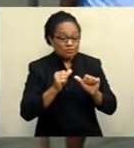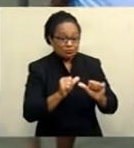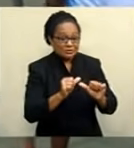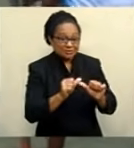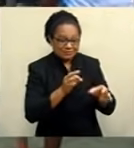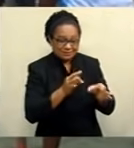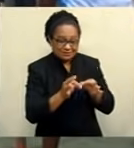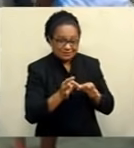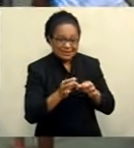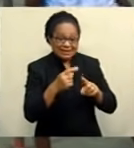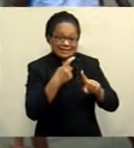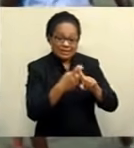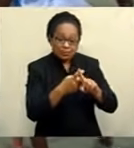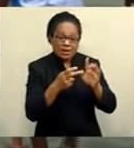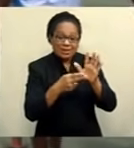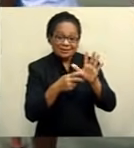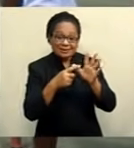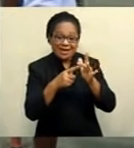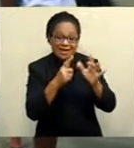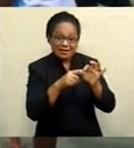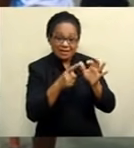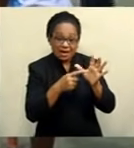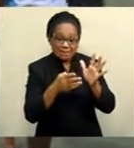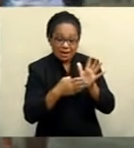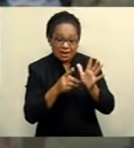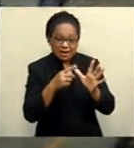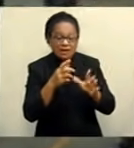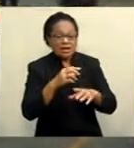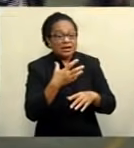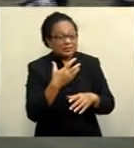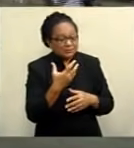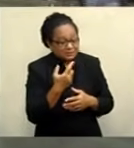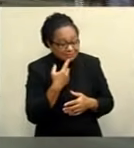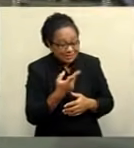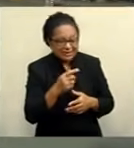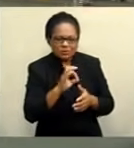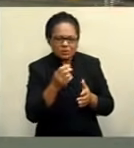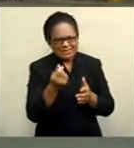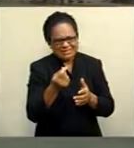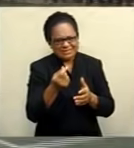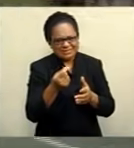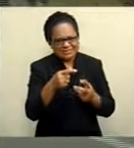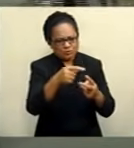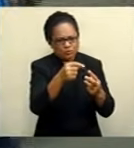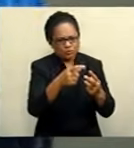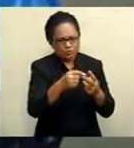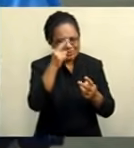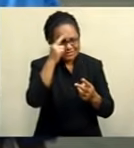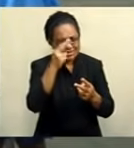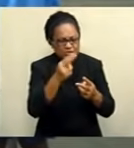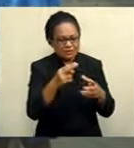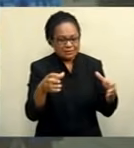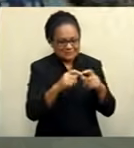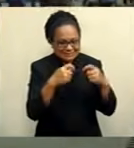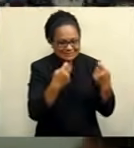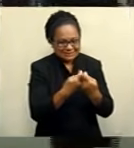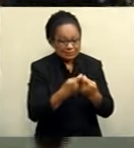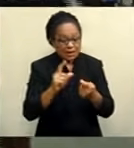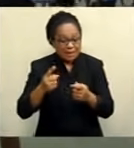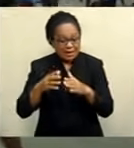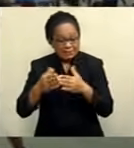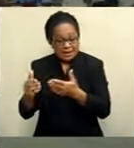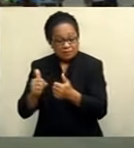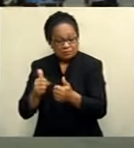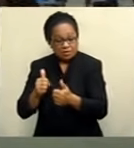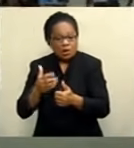Kemweli Naingama says forming a new national squad will be easier said than done. But first, the Federation is working on ensuring its